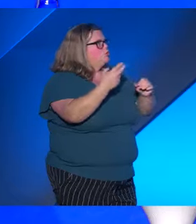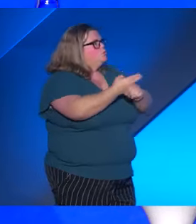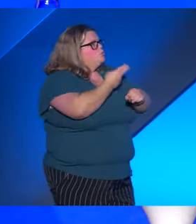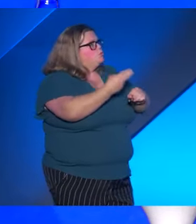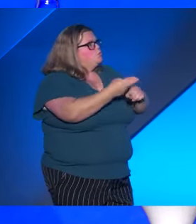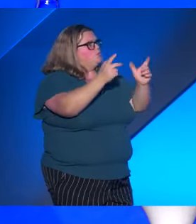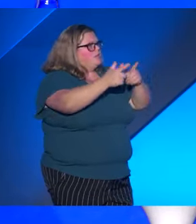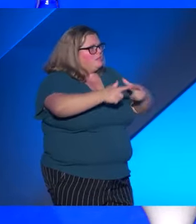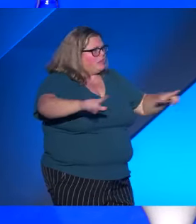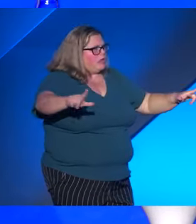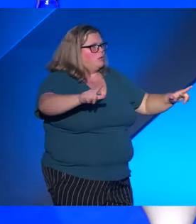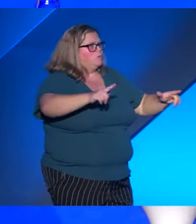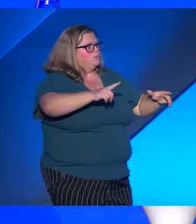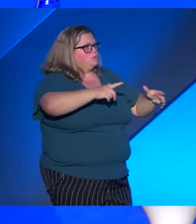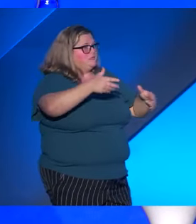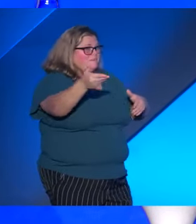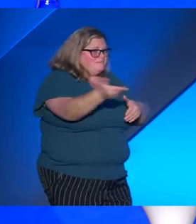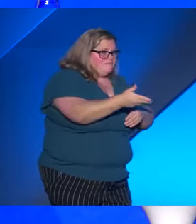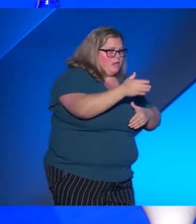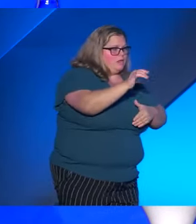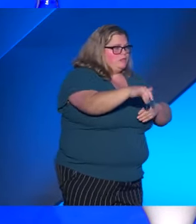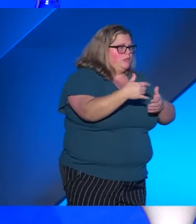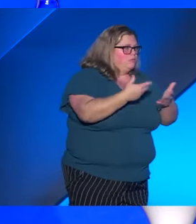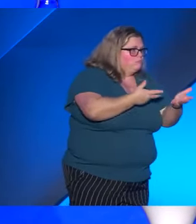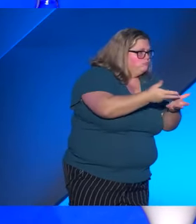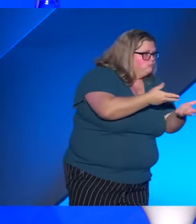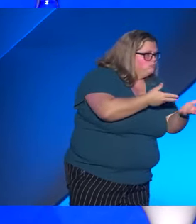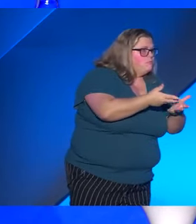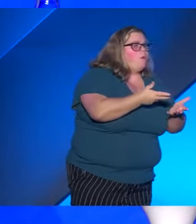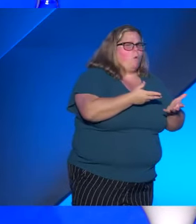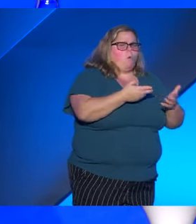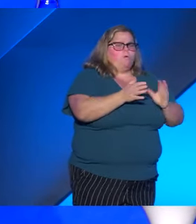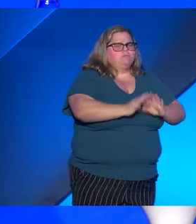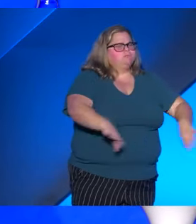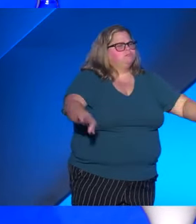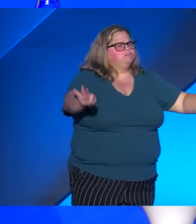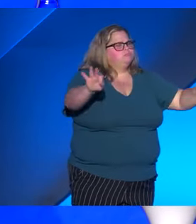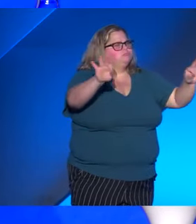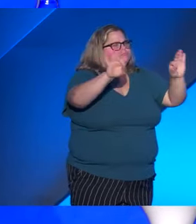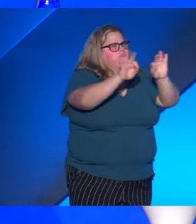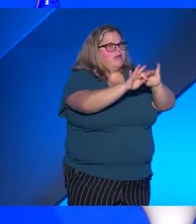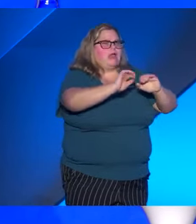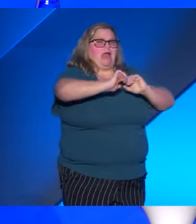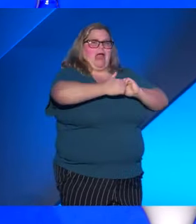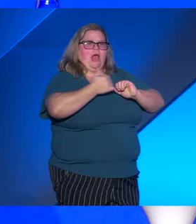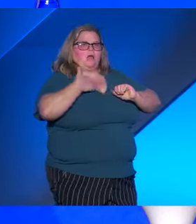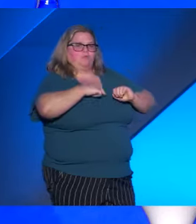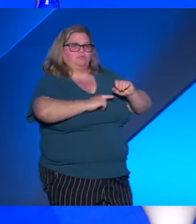that invites that forward is so essential. So much of how we show up